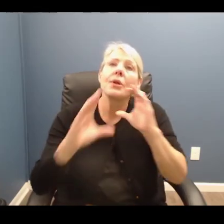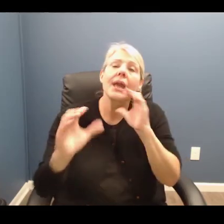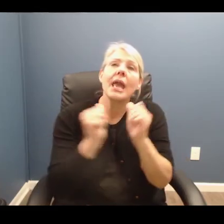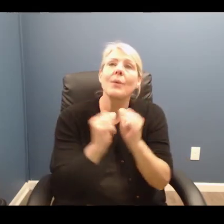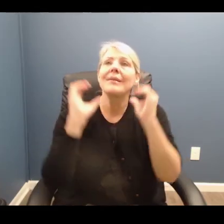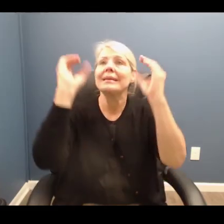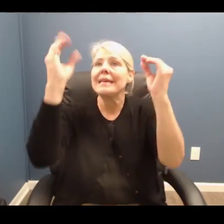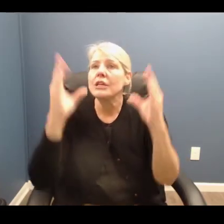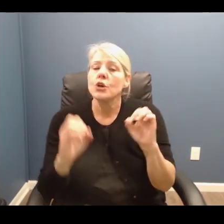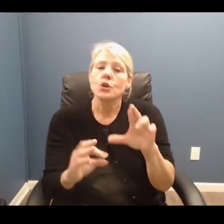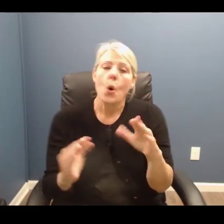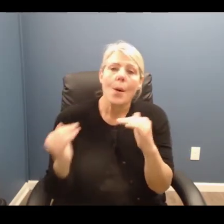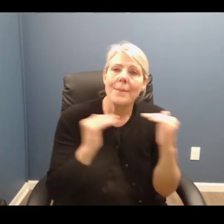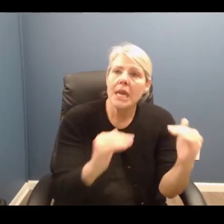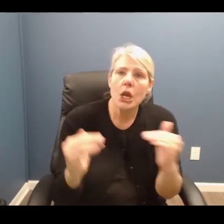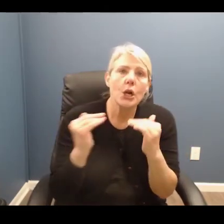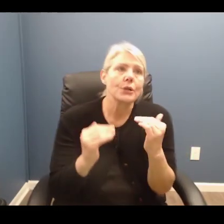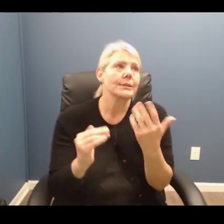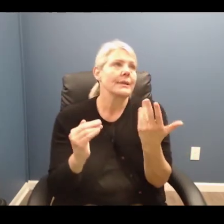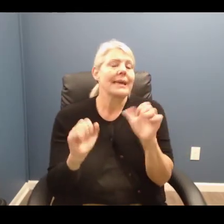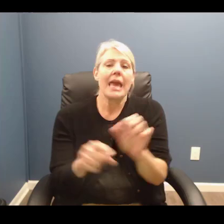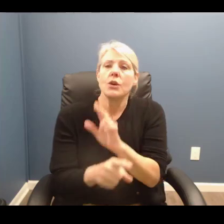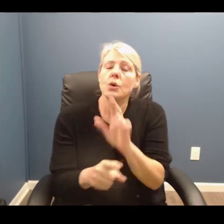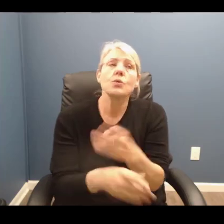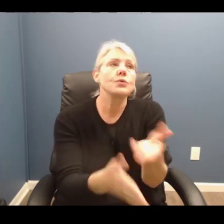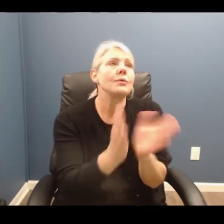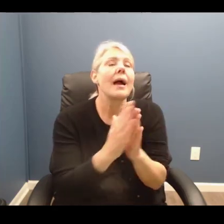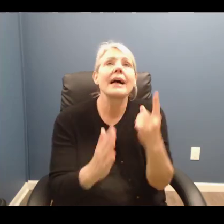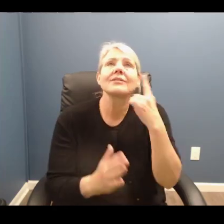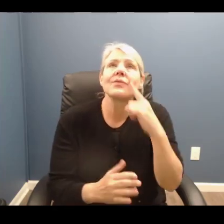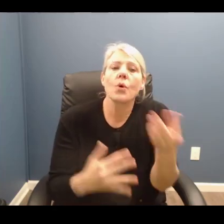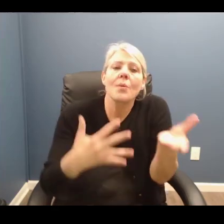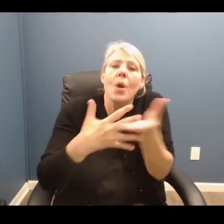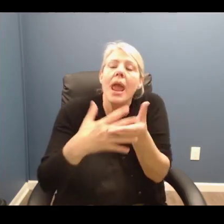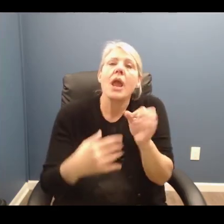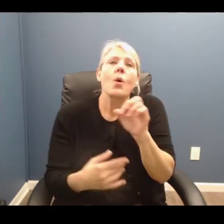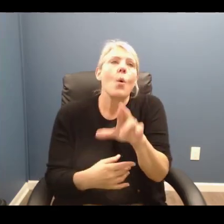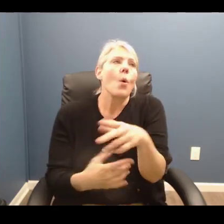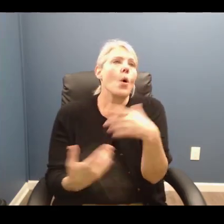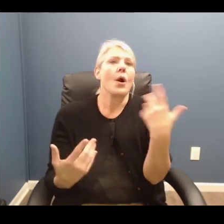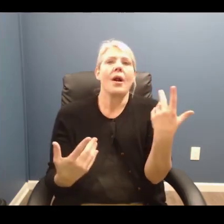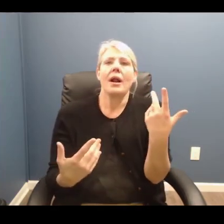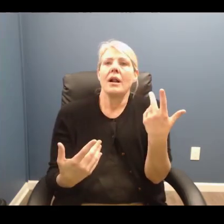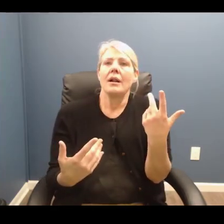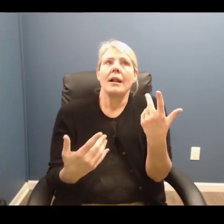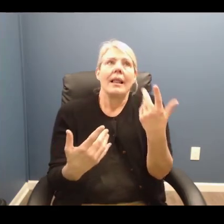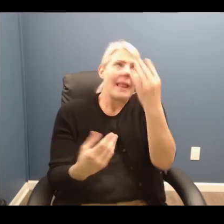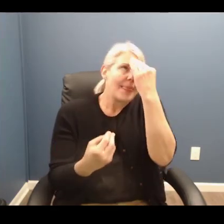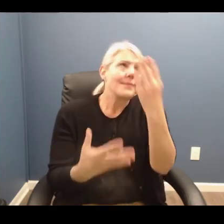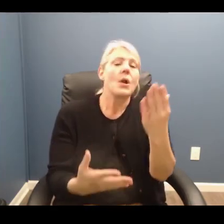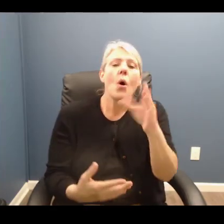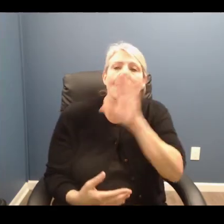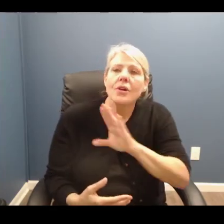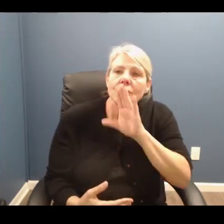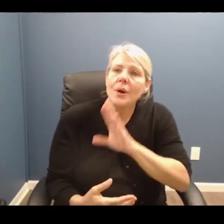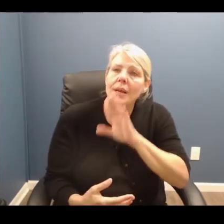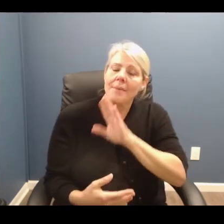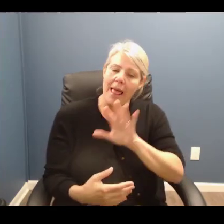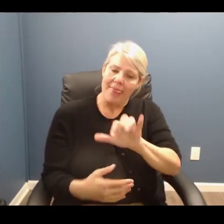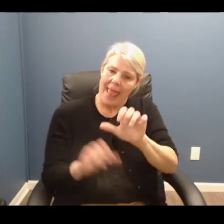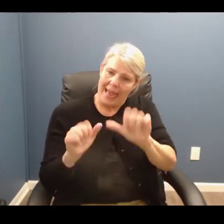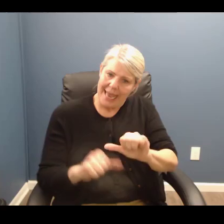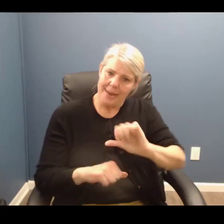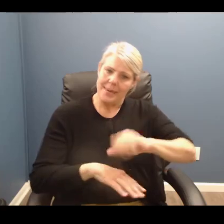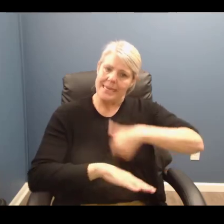as requesting a break or when they are feeling frustrated or confused. These goals would be designed to support the students'